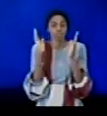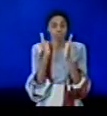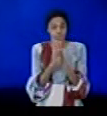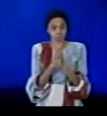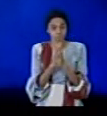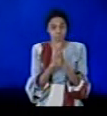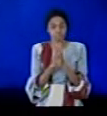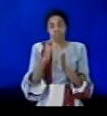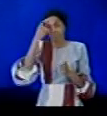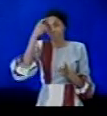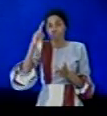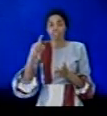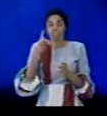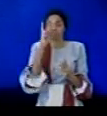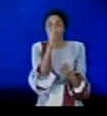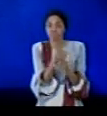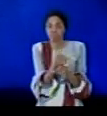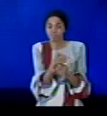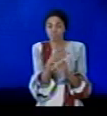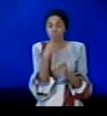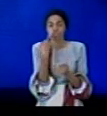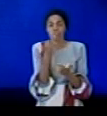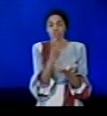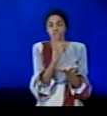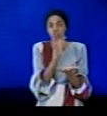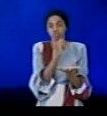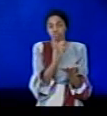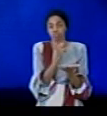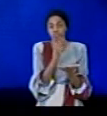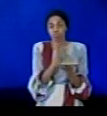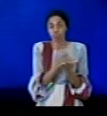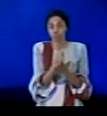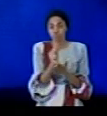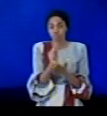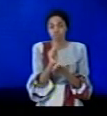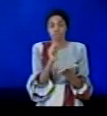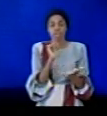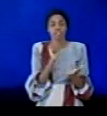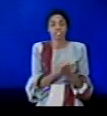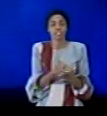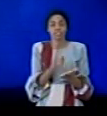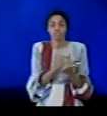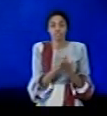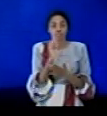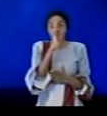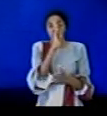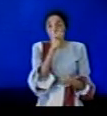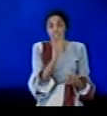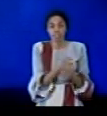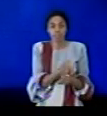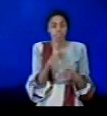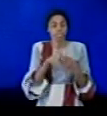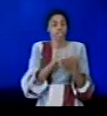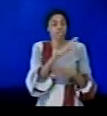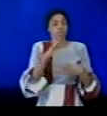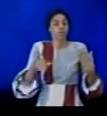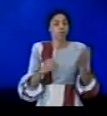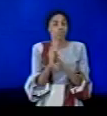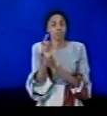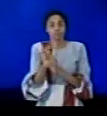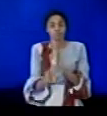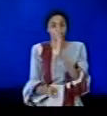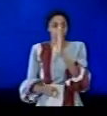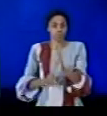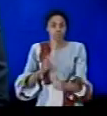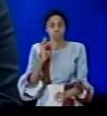globally, that this truth will be preserved all over the world, in all the continents